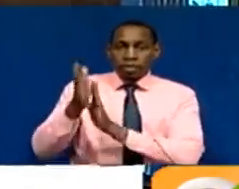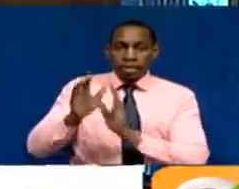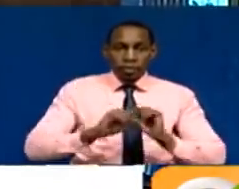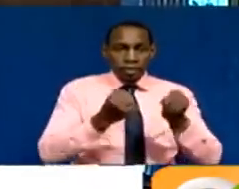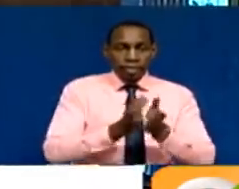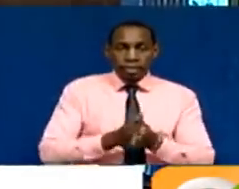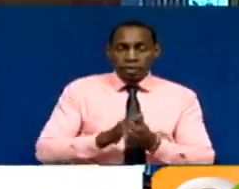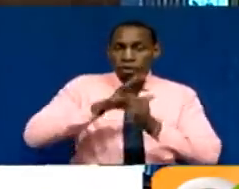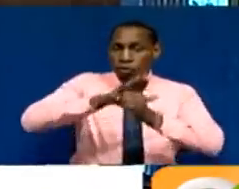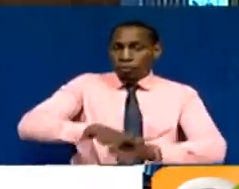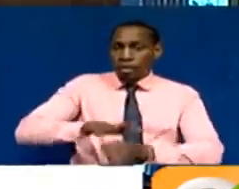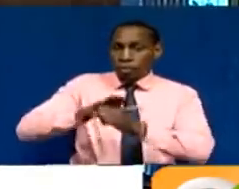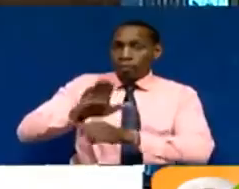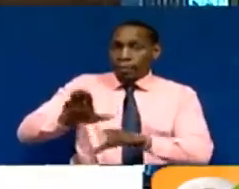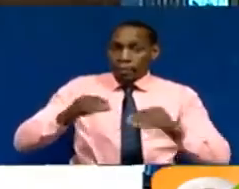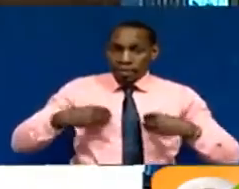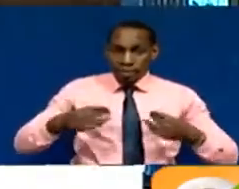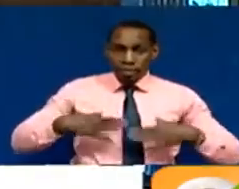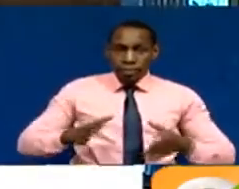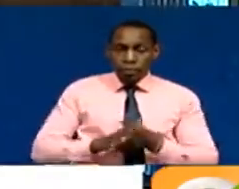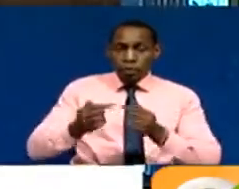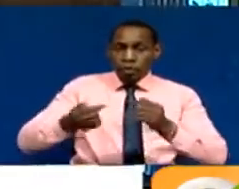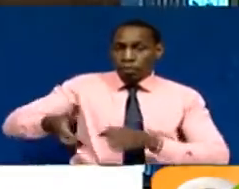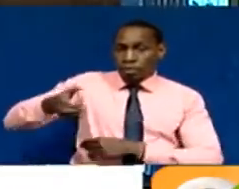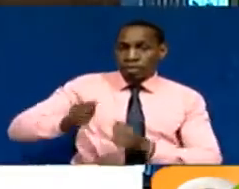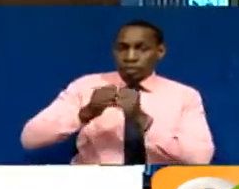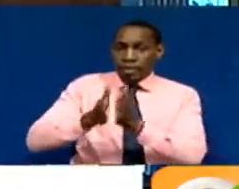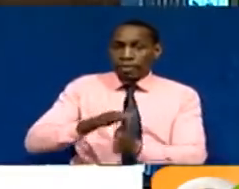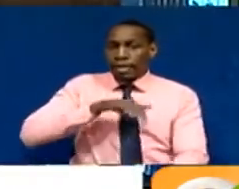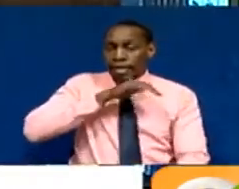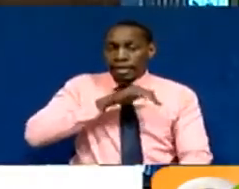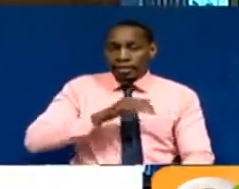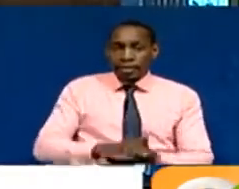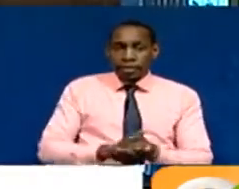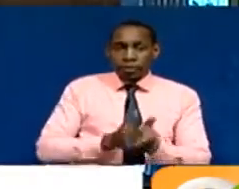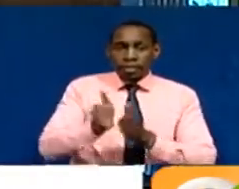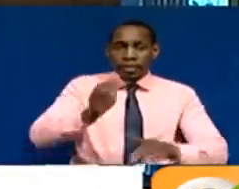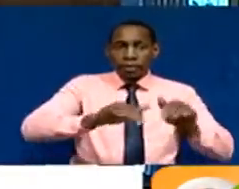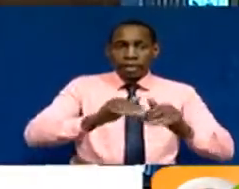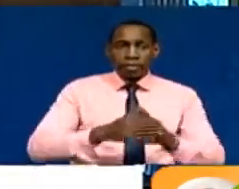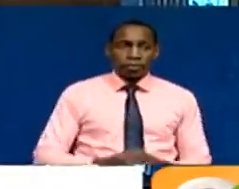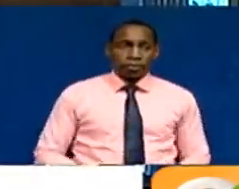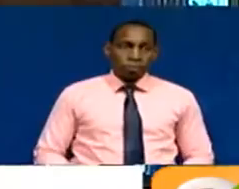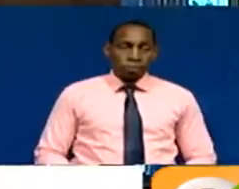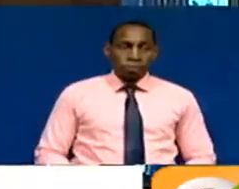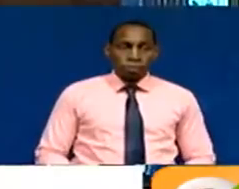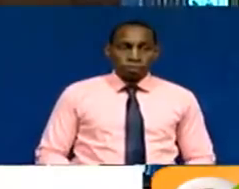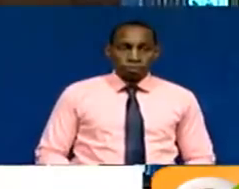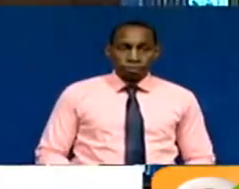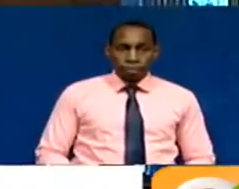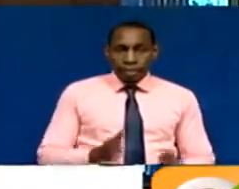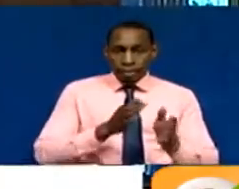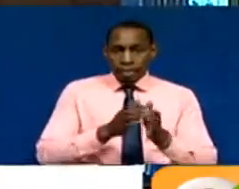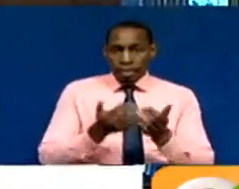agencies to bully into submission those opposed to his handshake with Odinga and the August 9th State House succession